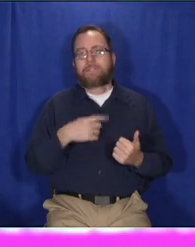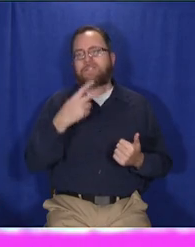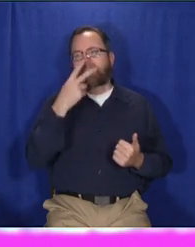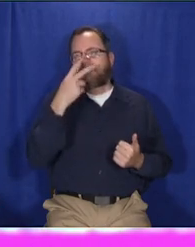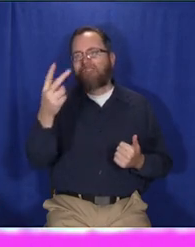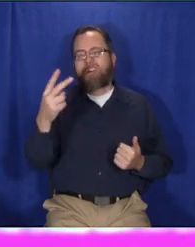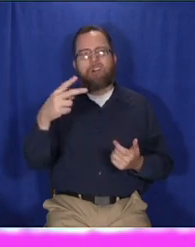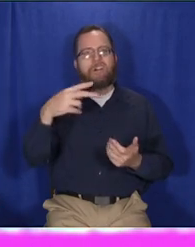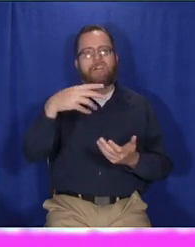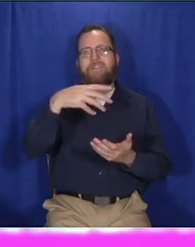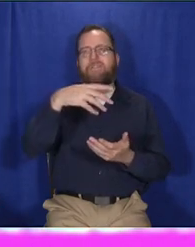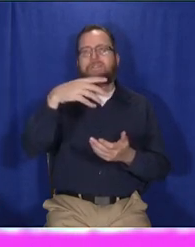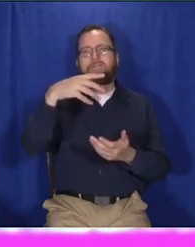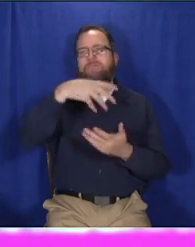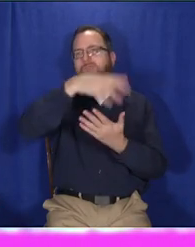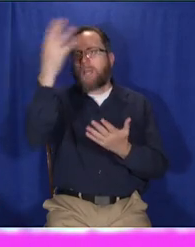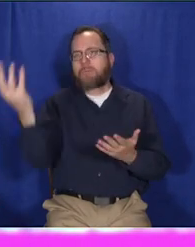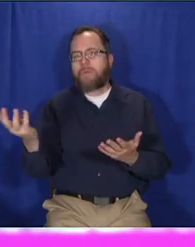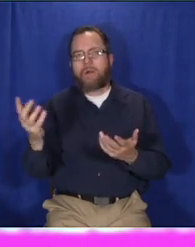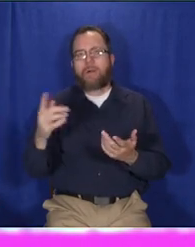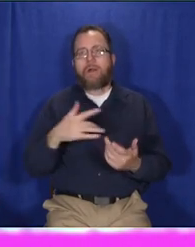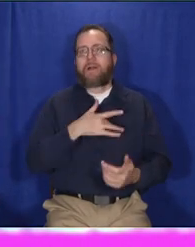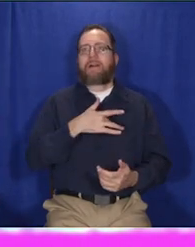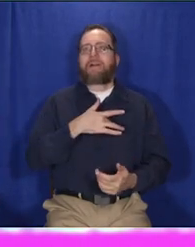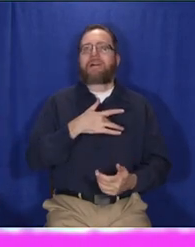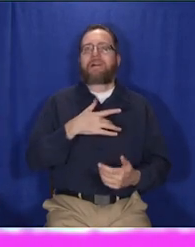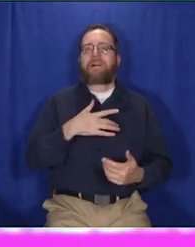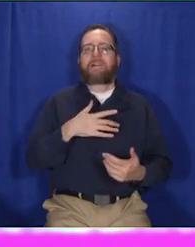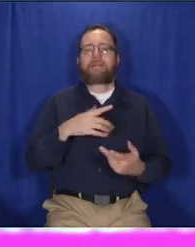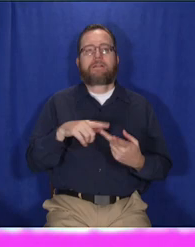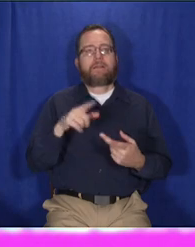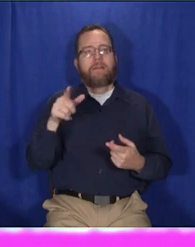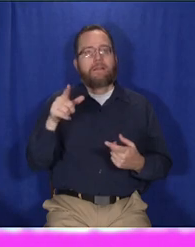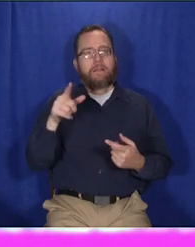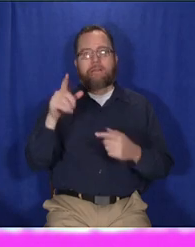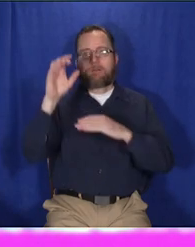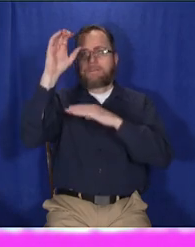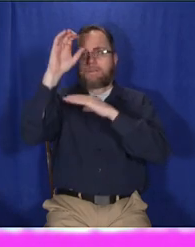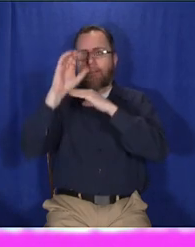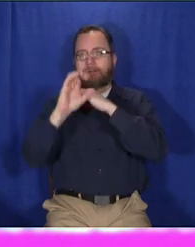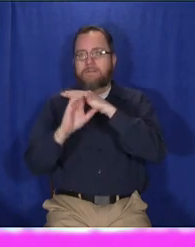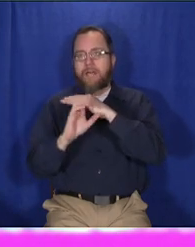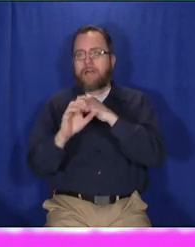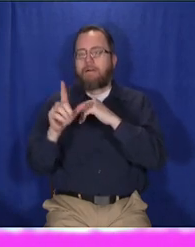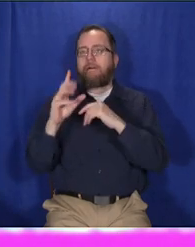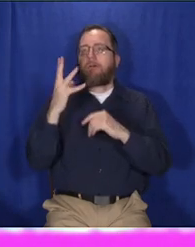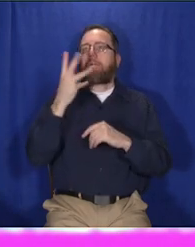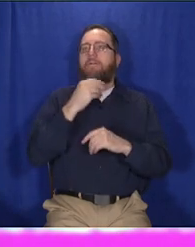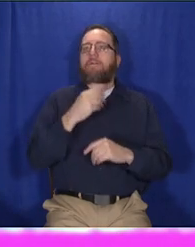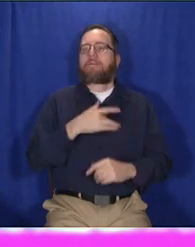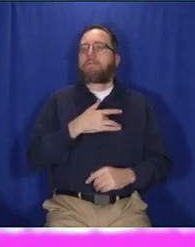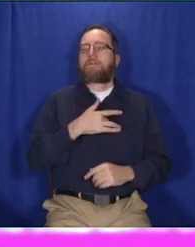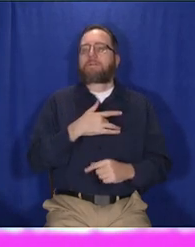if God can take your breath away at the sound of a newborn baby,